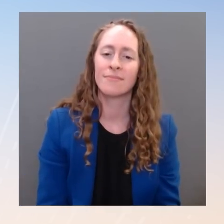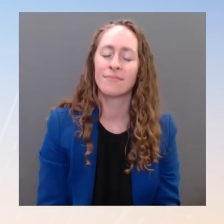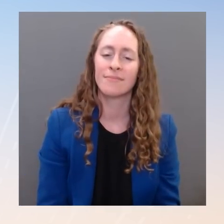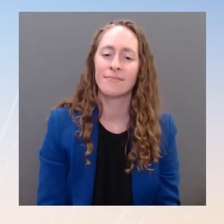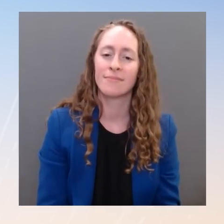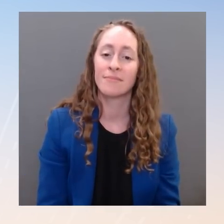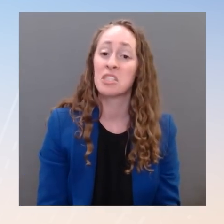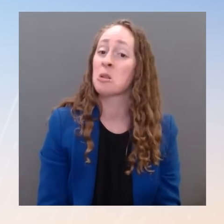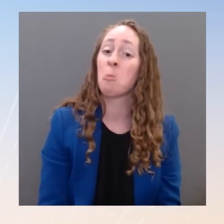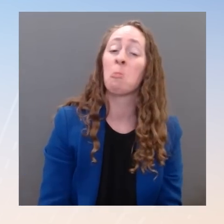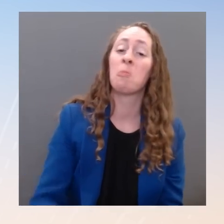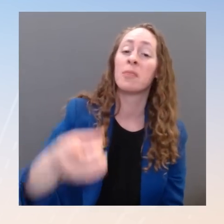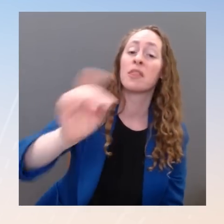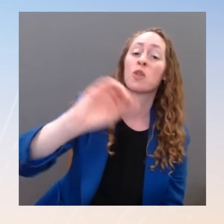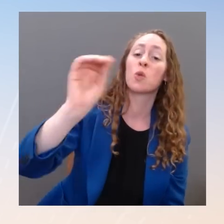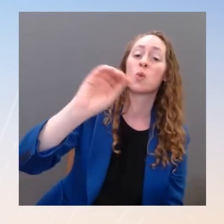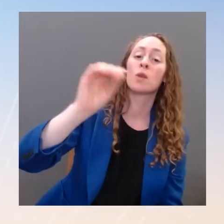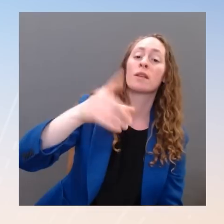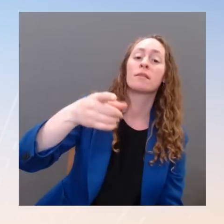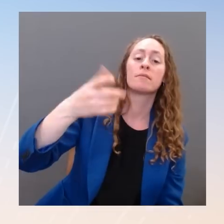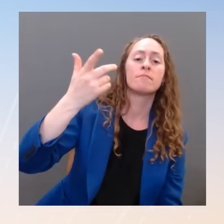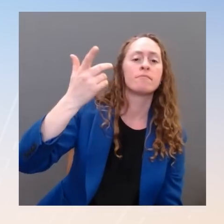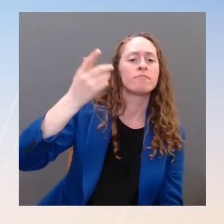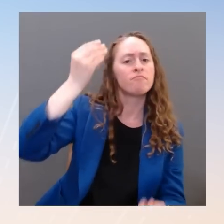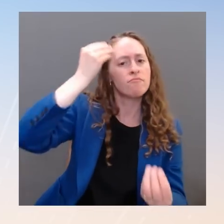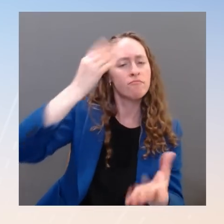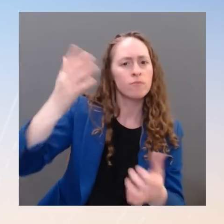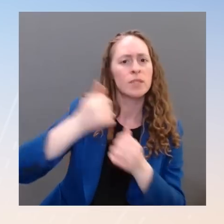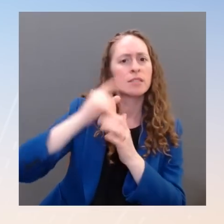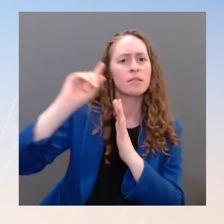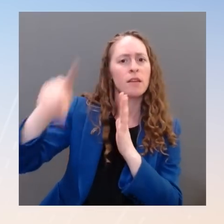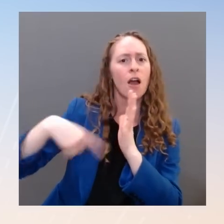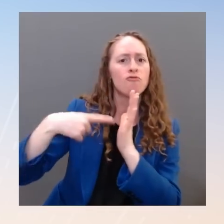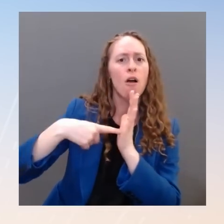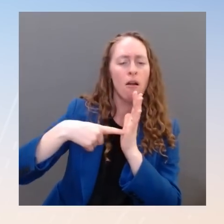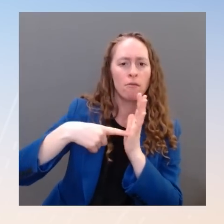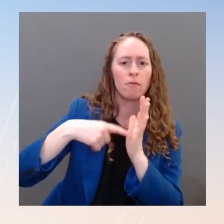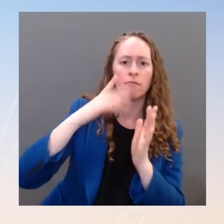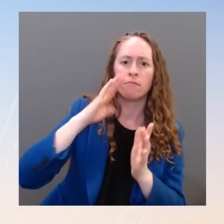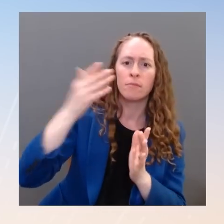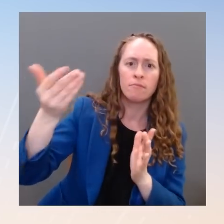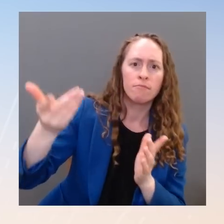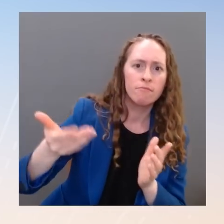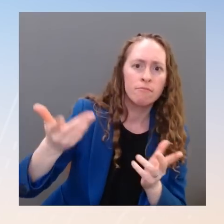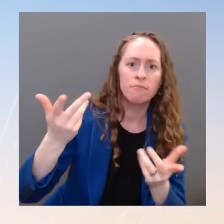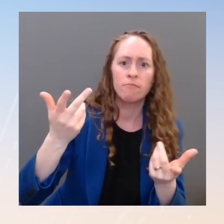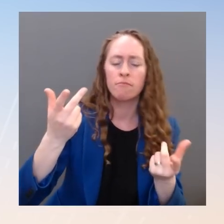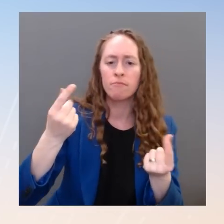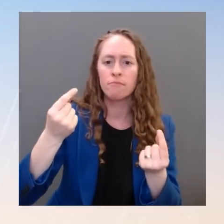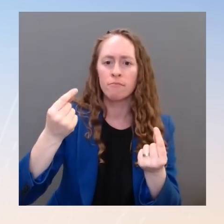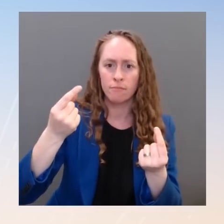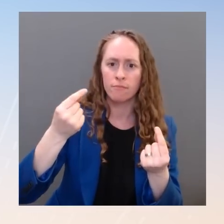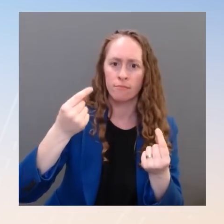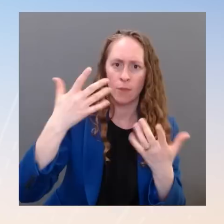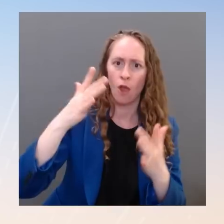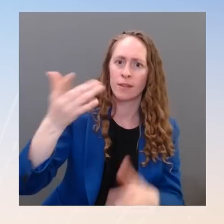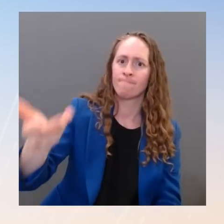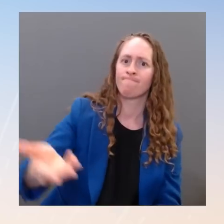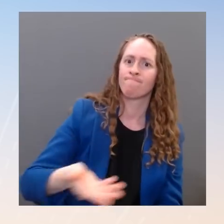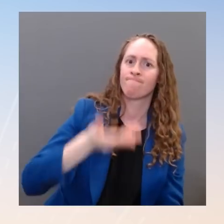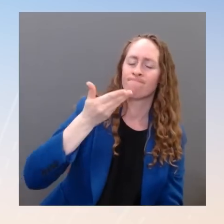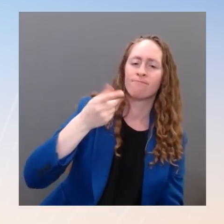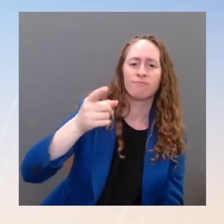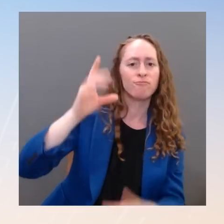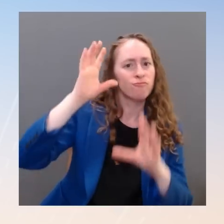inviting Zelensky to the G20. But our sources suggest that they are indeed inviting both Zelensky as well as